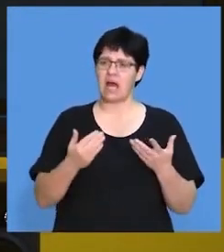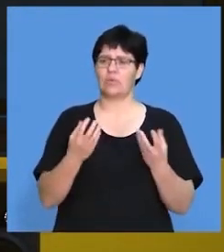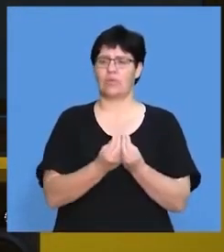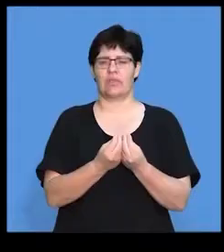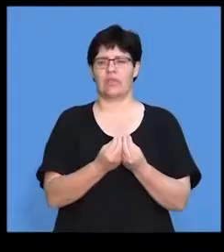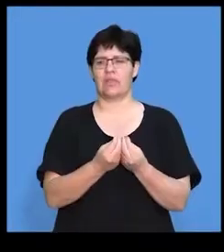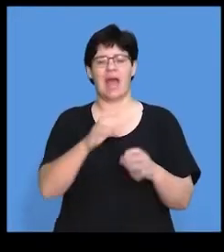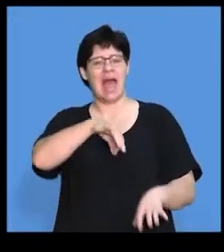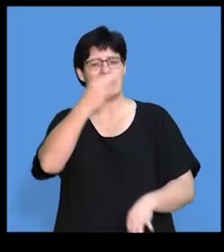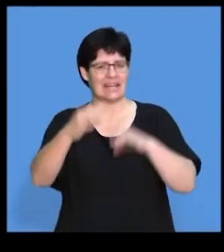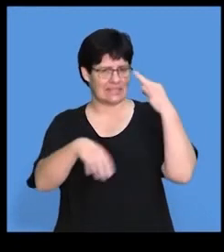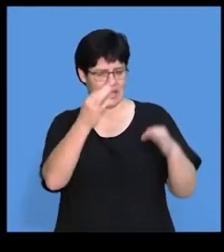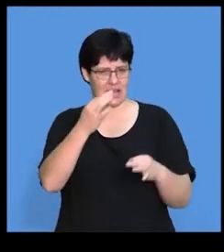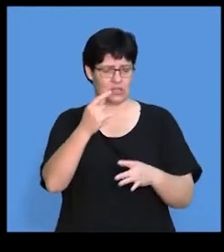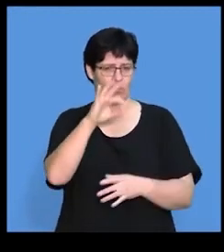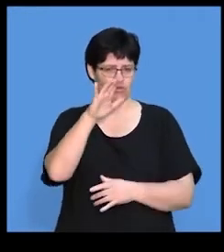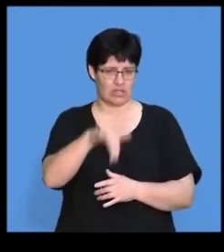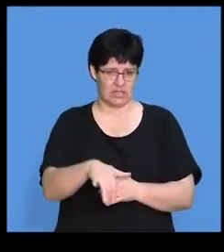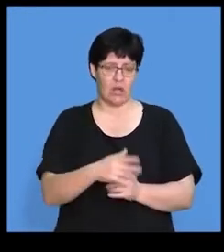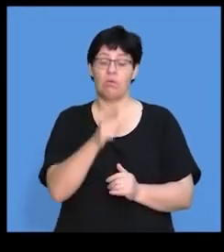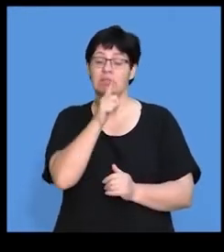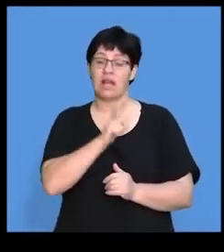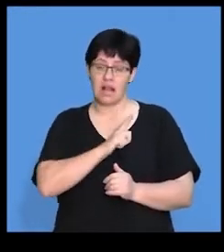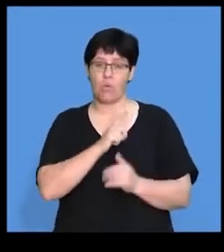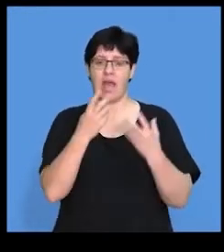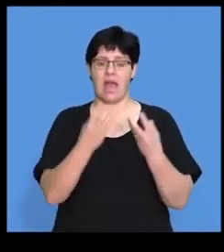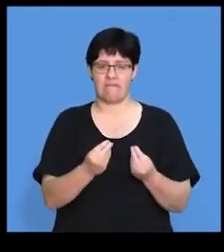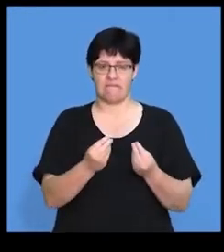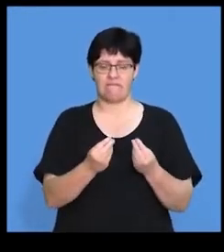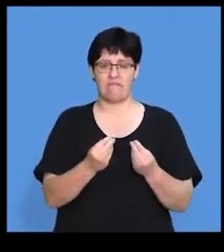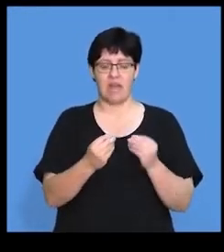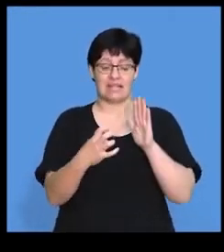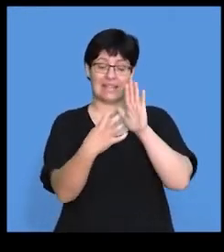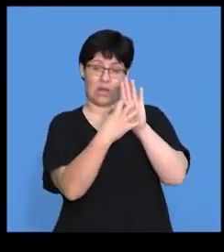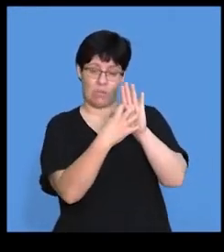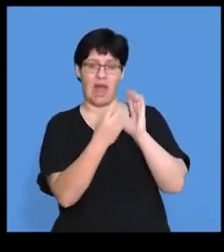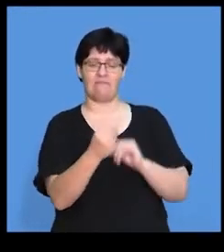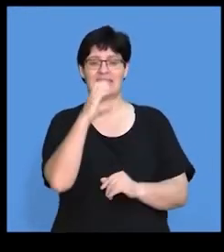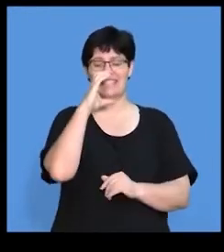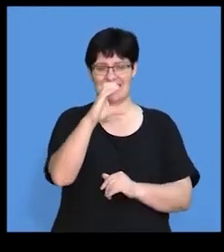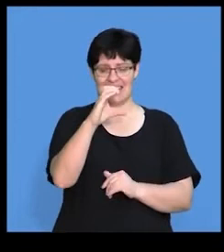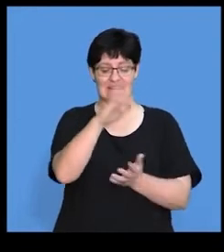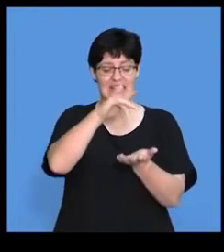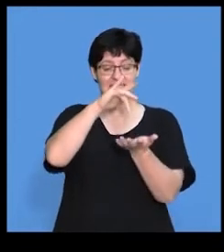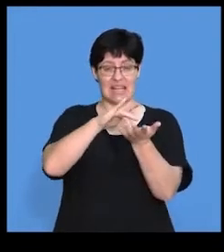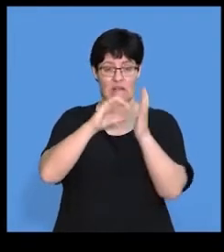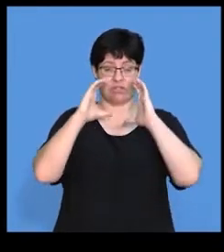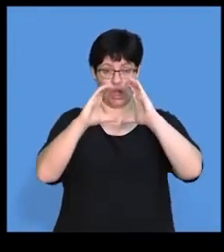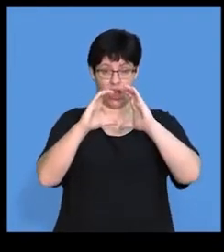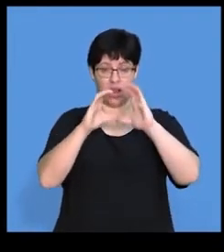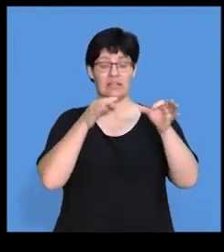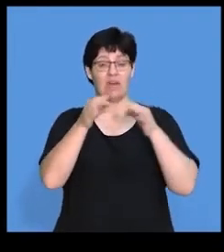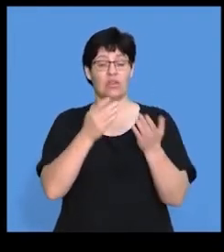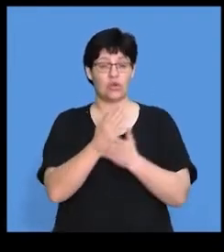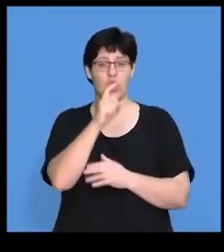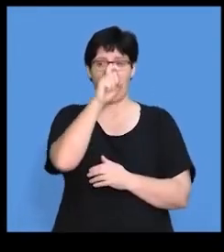analytical geometry, and we're told that we have, in the diagram, we have C, which is the center of a circle defined by x